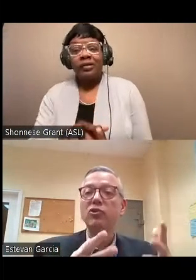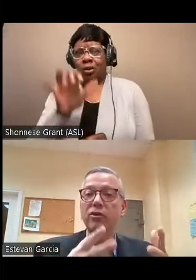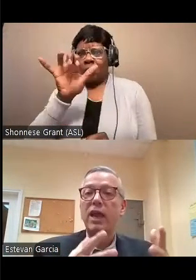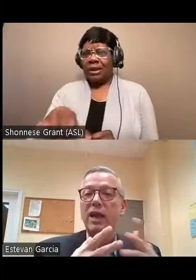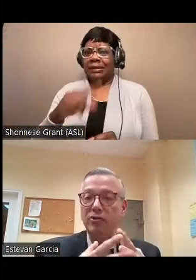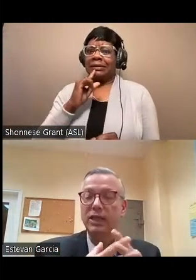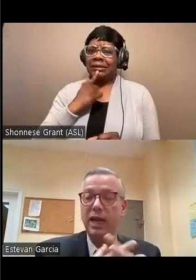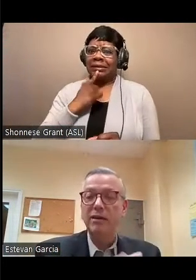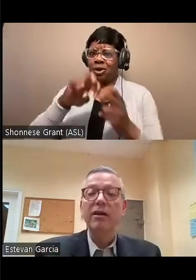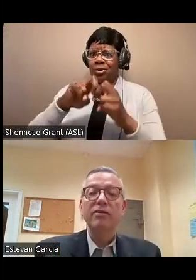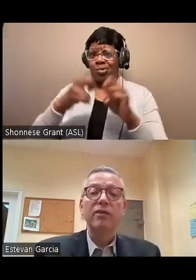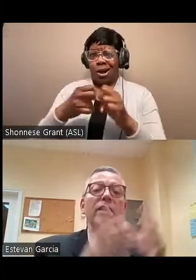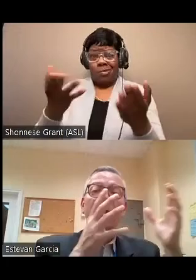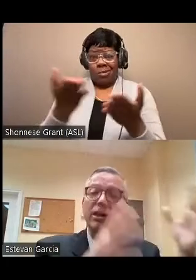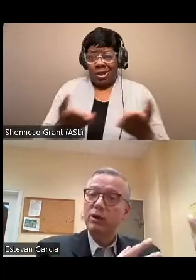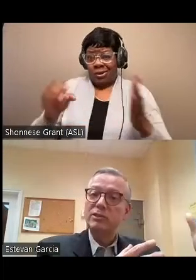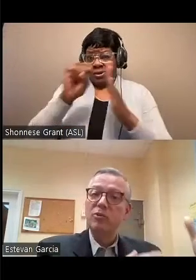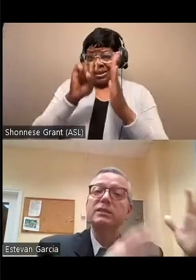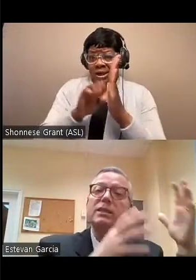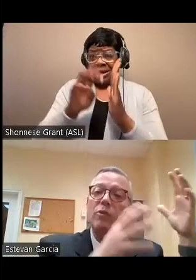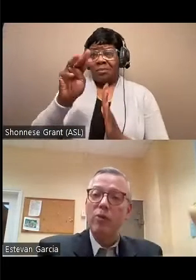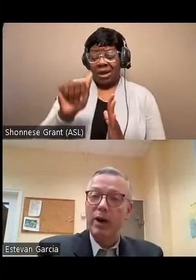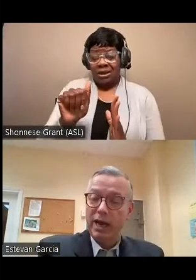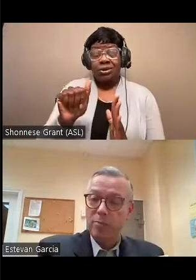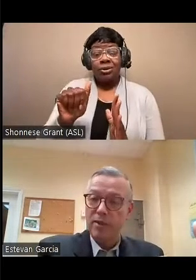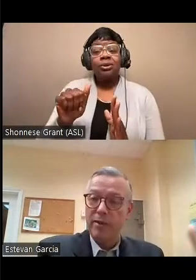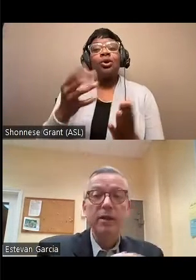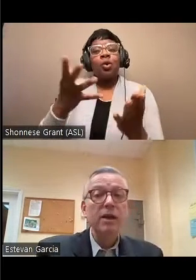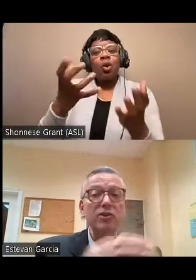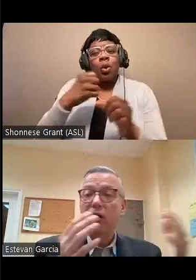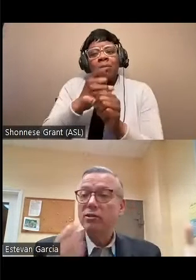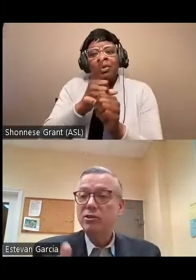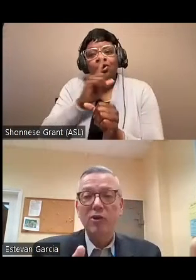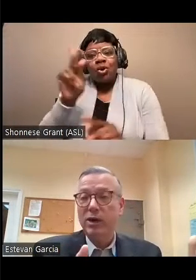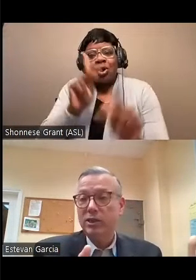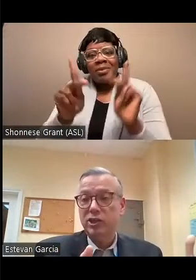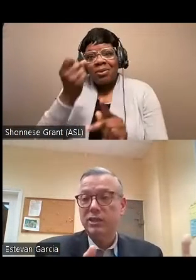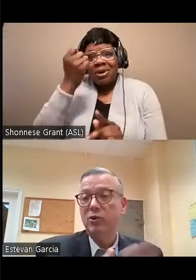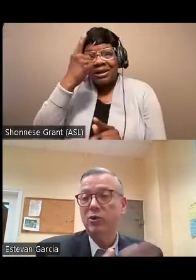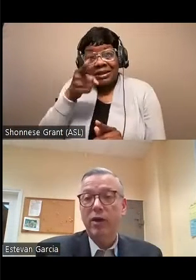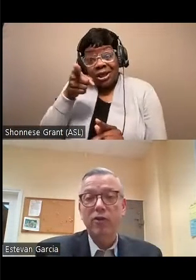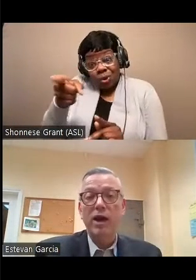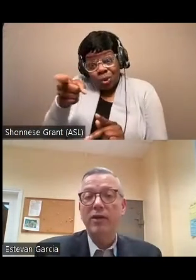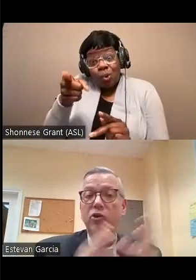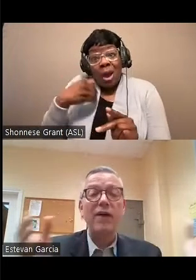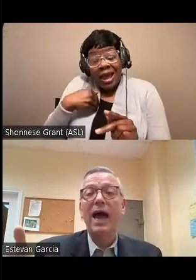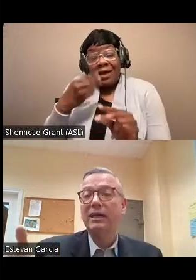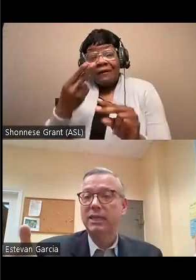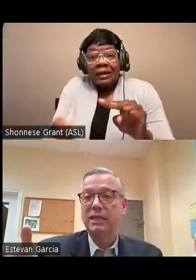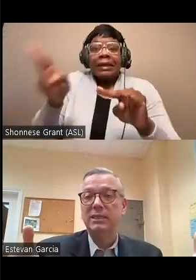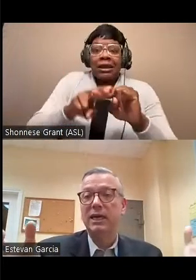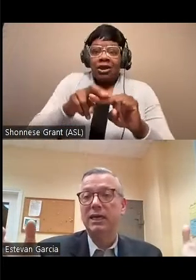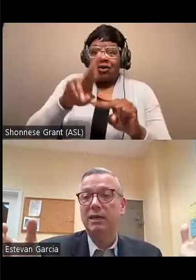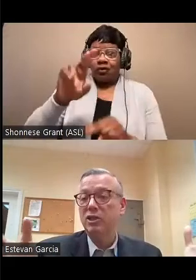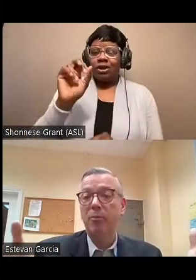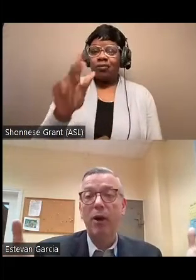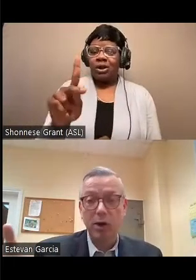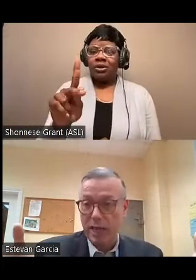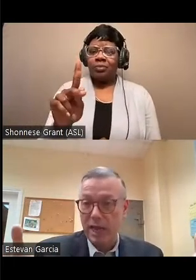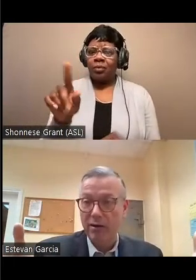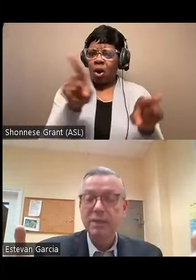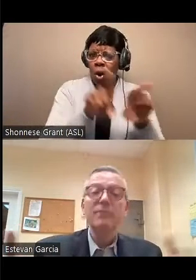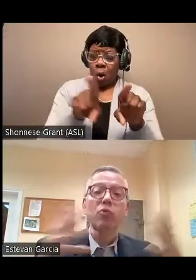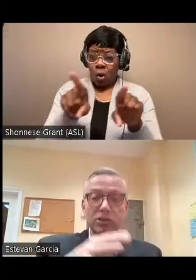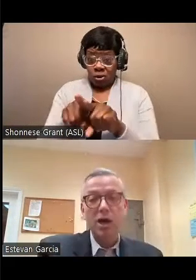to make sure they understand they're at increased risk and we want to help them. So also the question as to whether or not you have access to